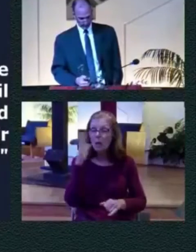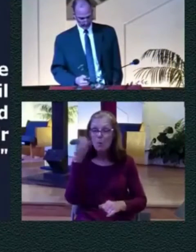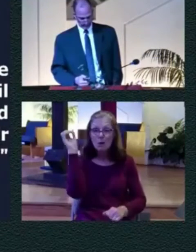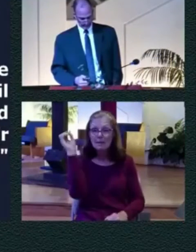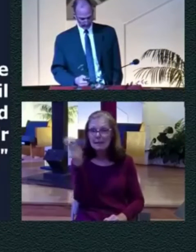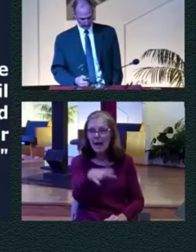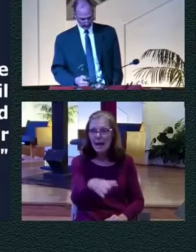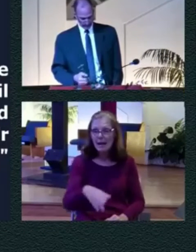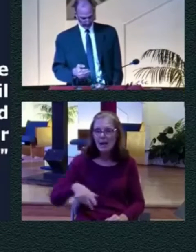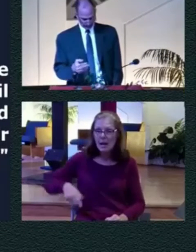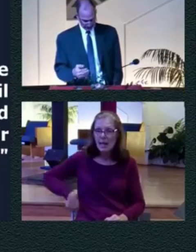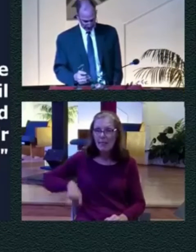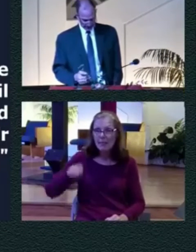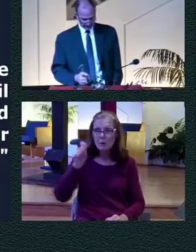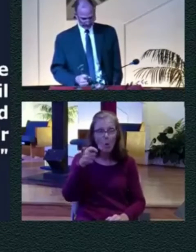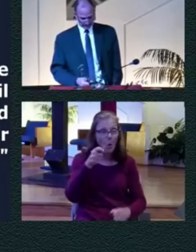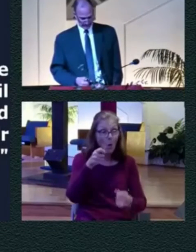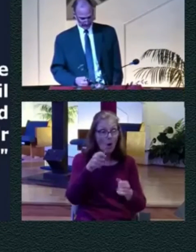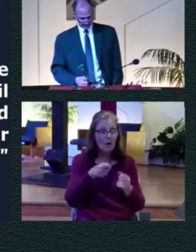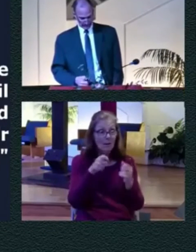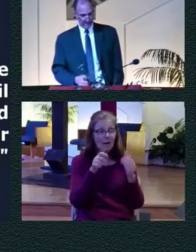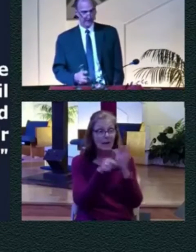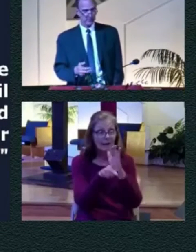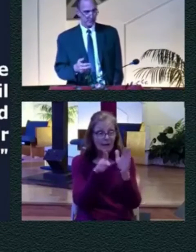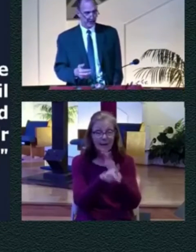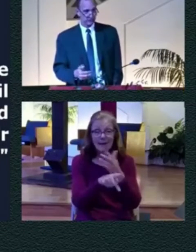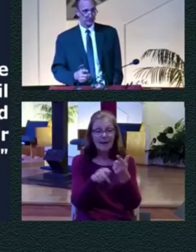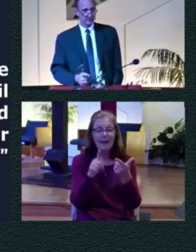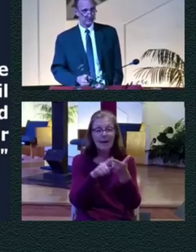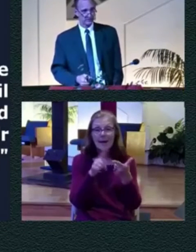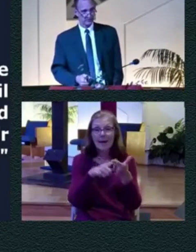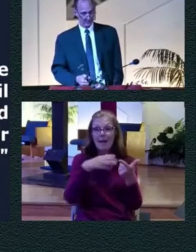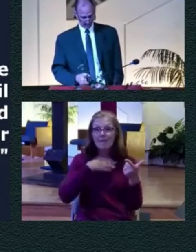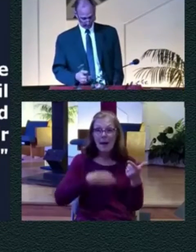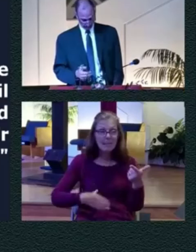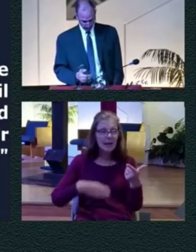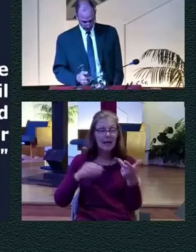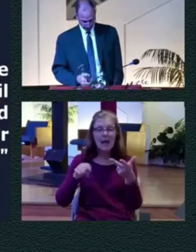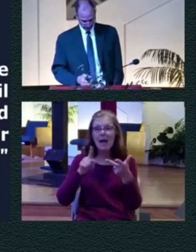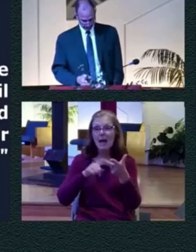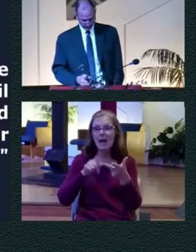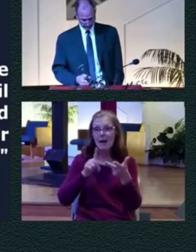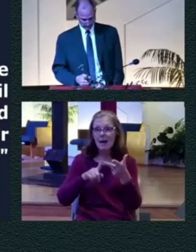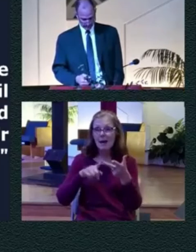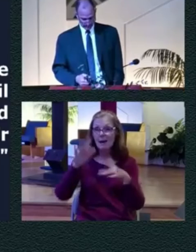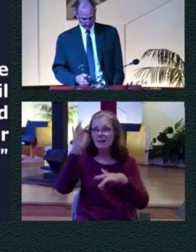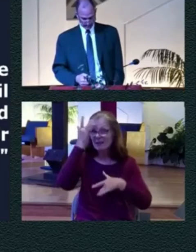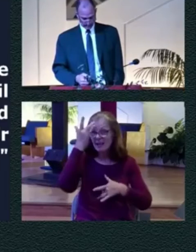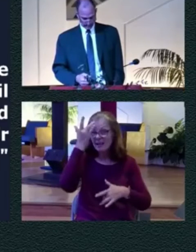sword, the famine, and the pestilence upon them